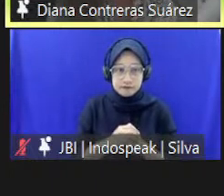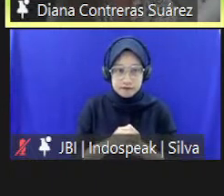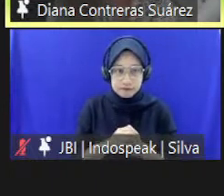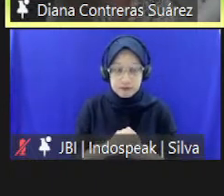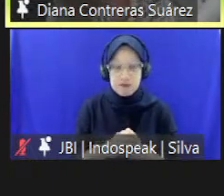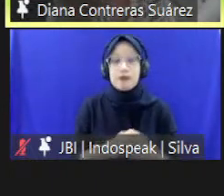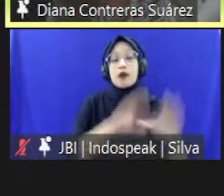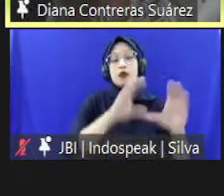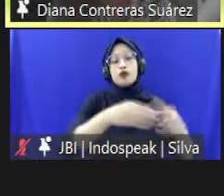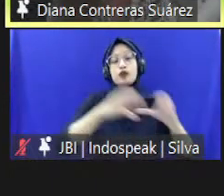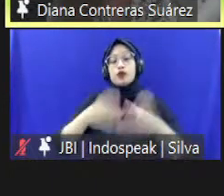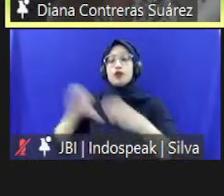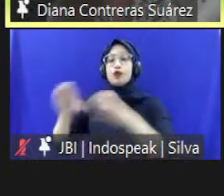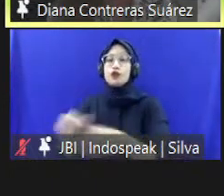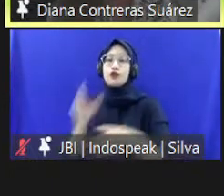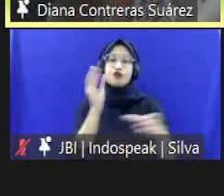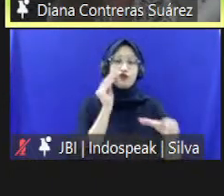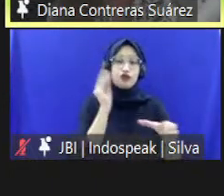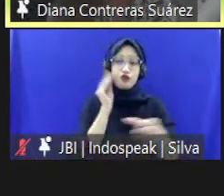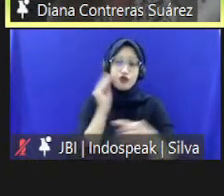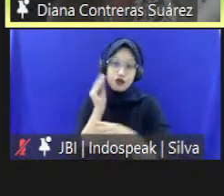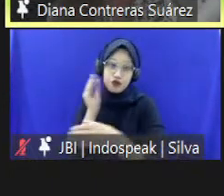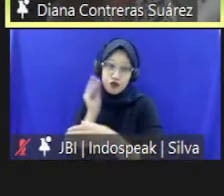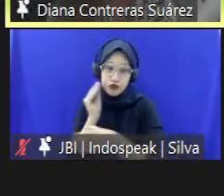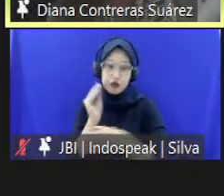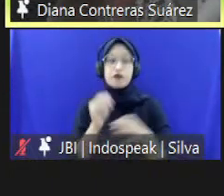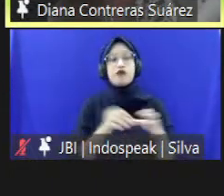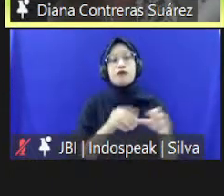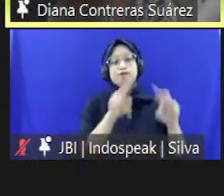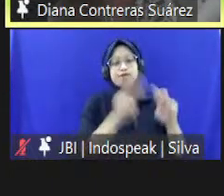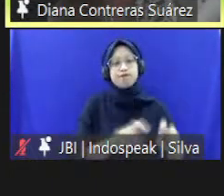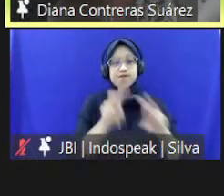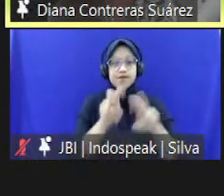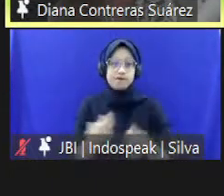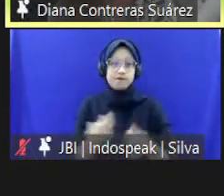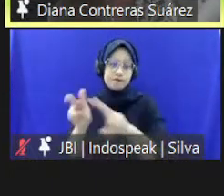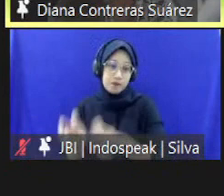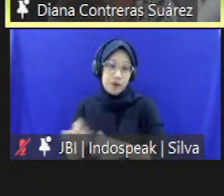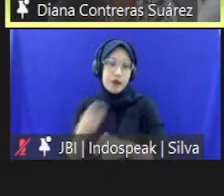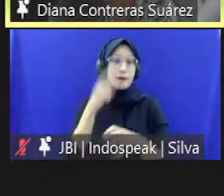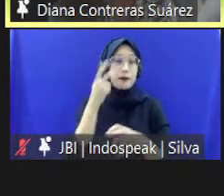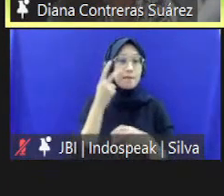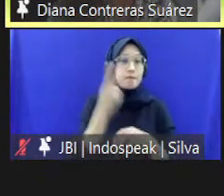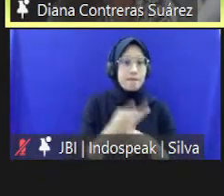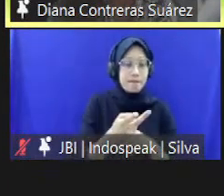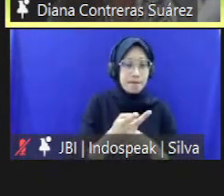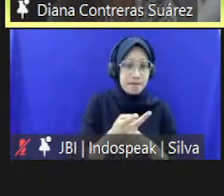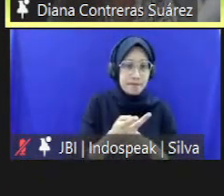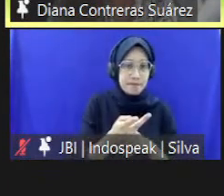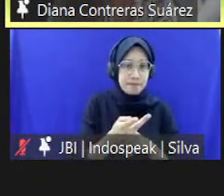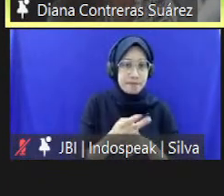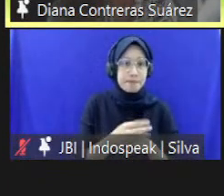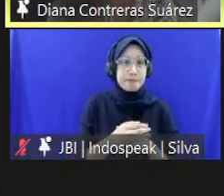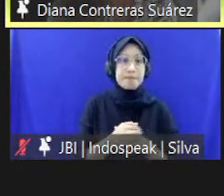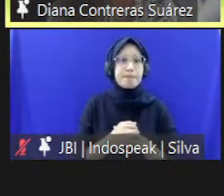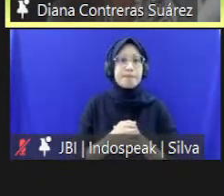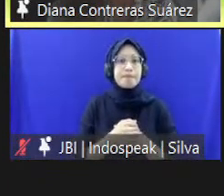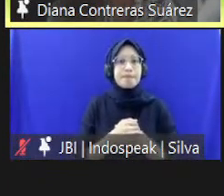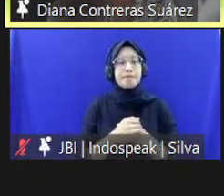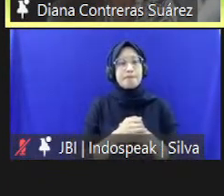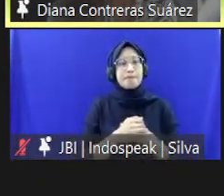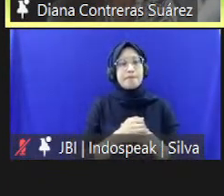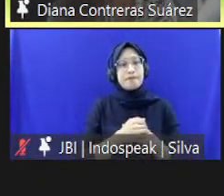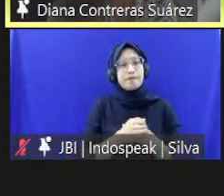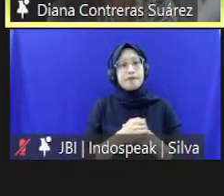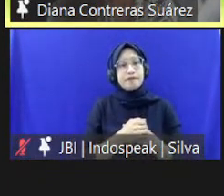cohorts, this analysis, and what we find is that when we plot health complaints, we see that this follows a